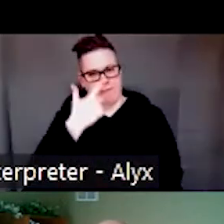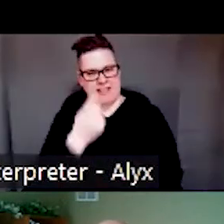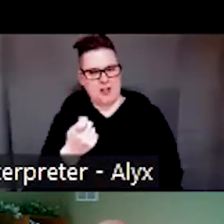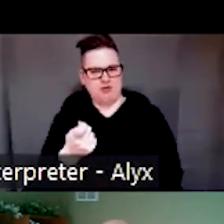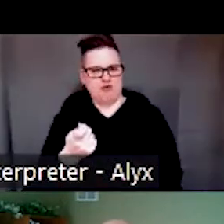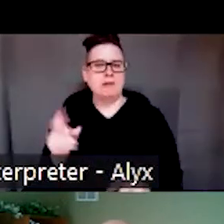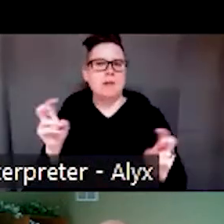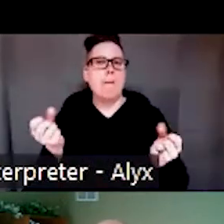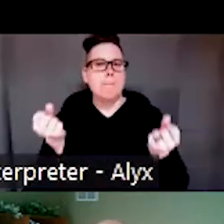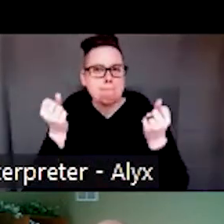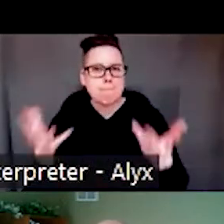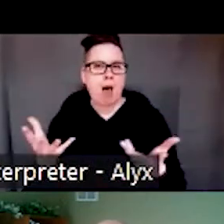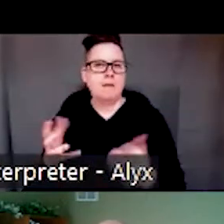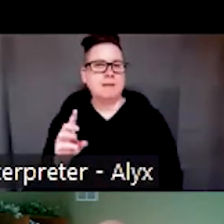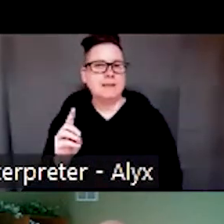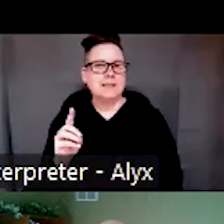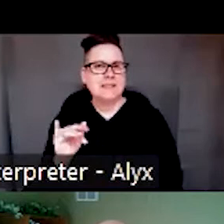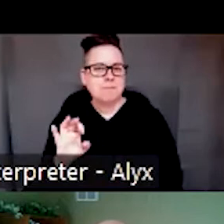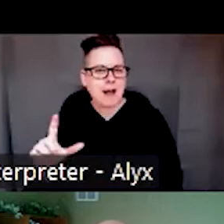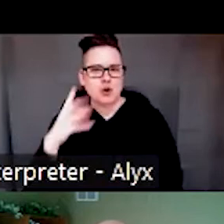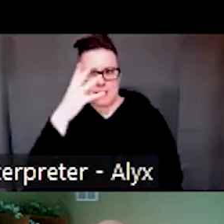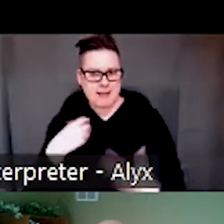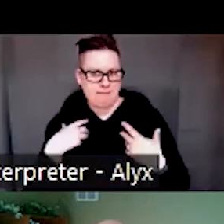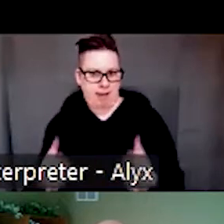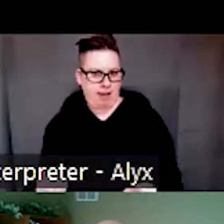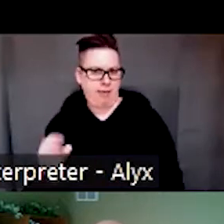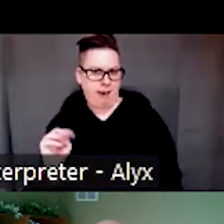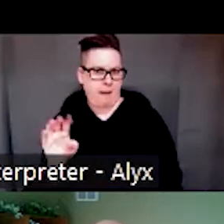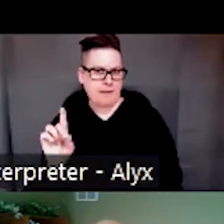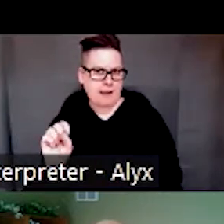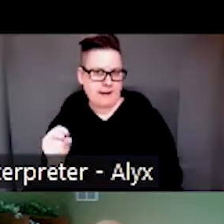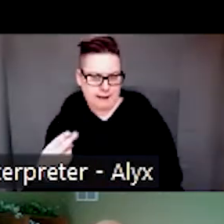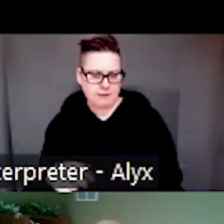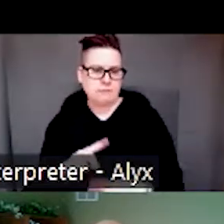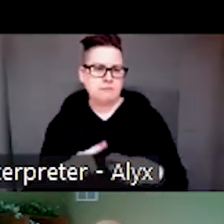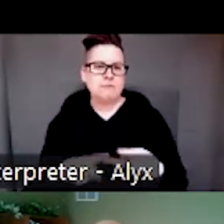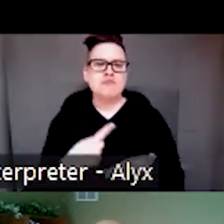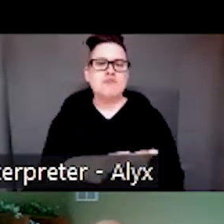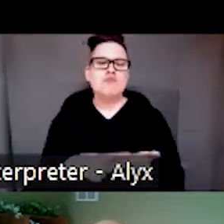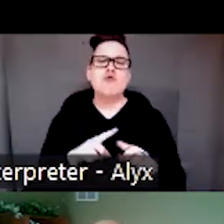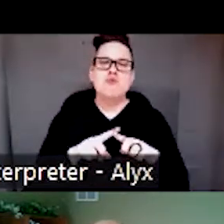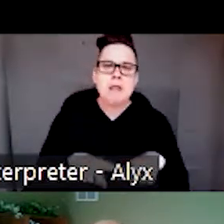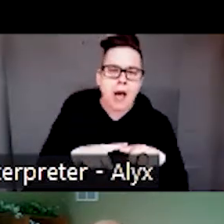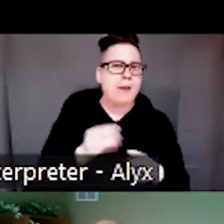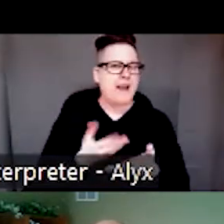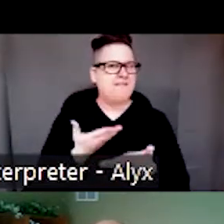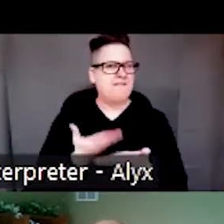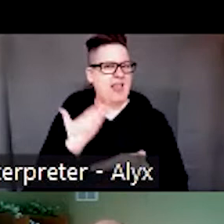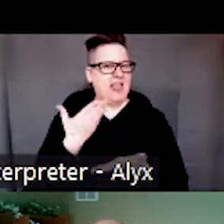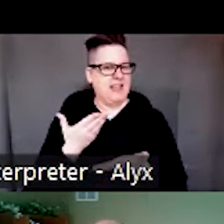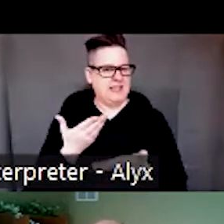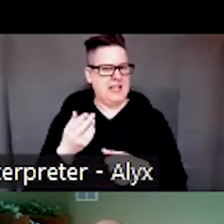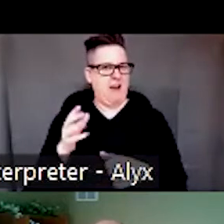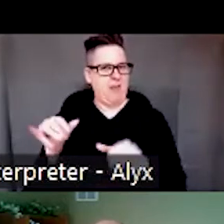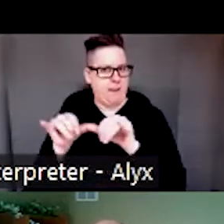of multidimensional sleep health. We'll talk a little bit about the reliability and validity of